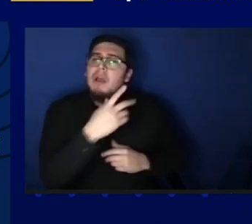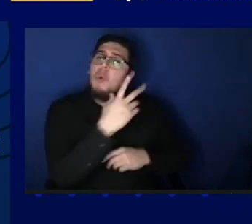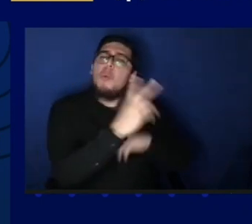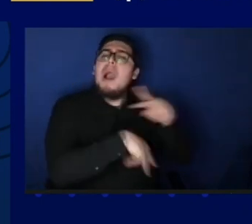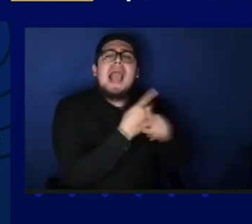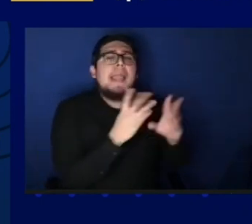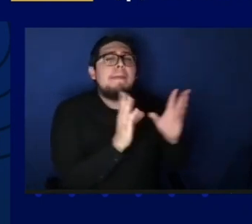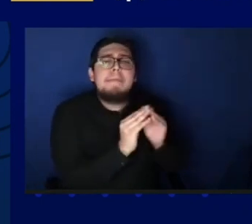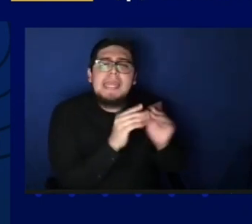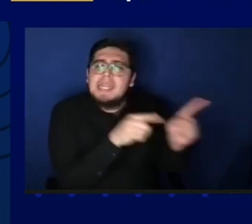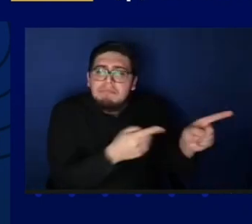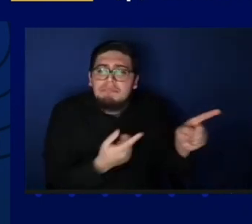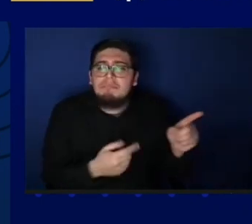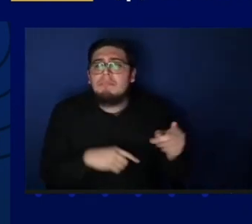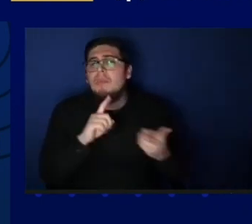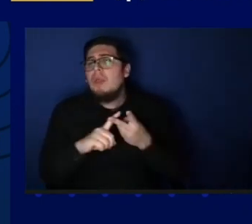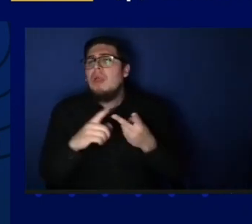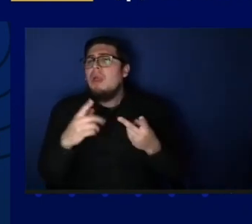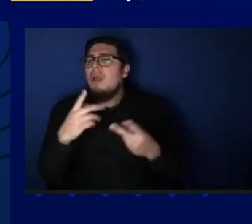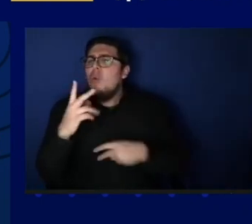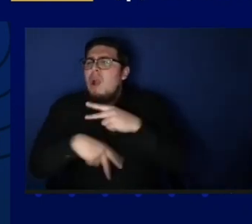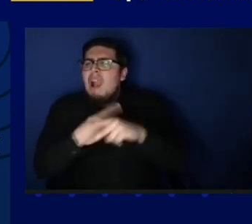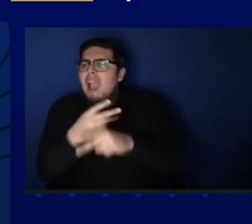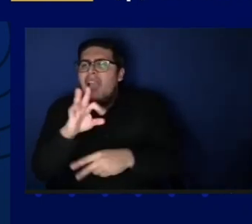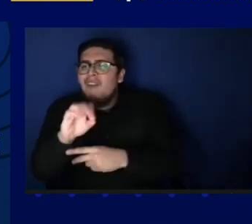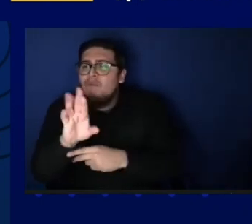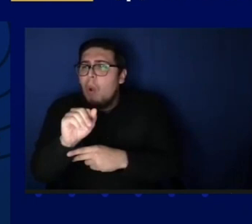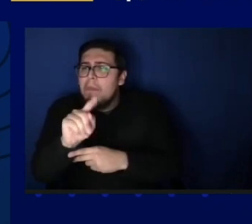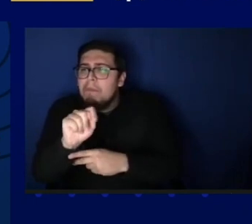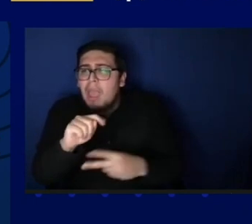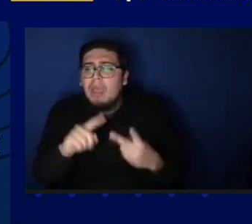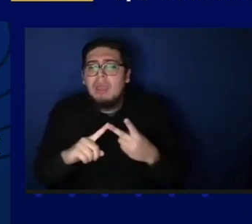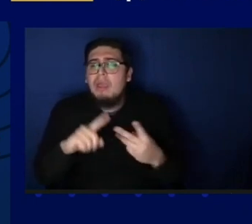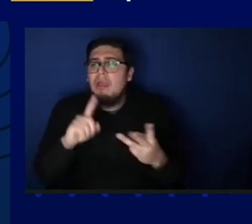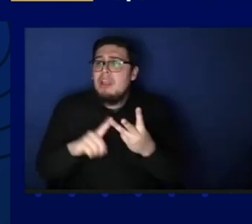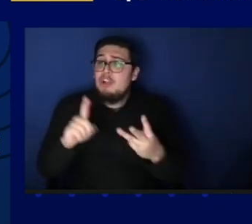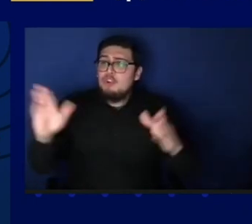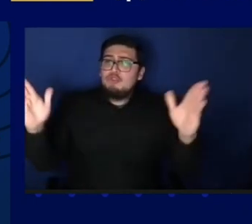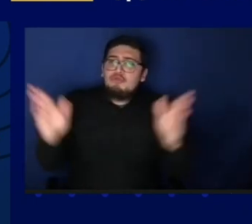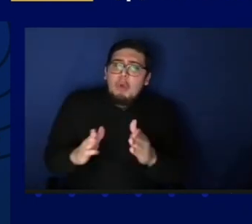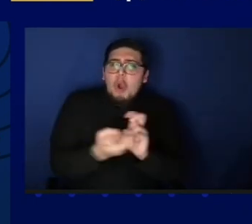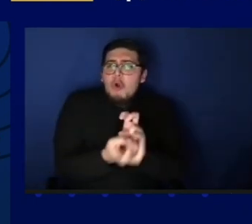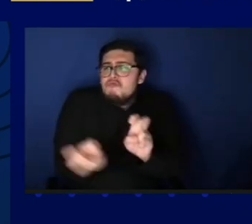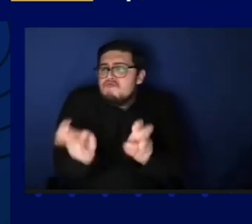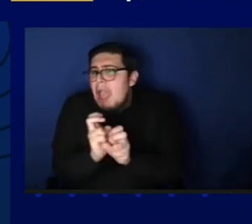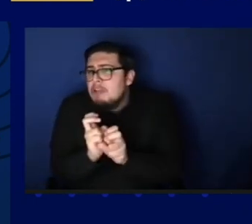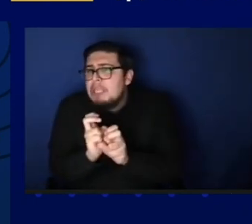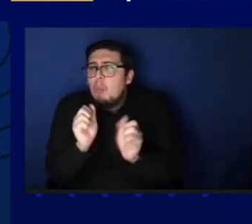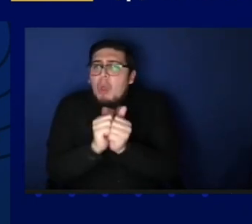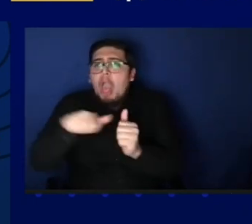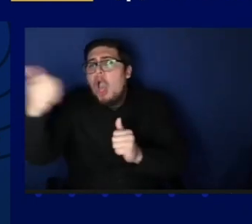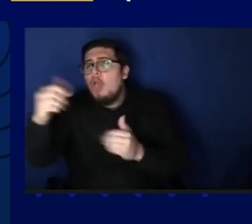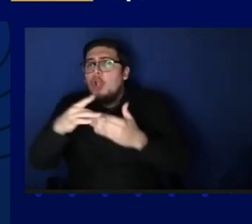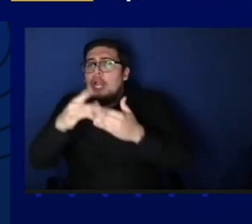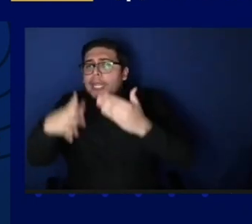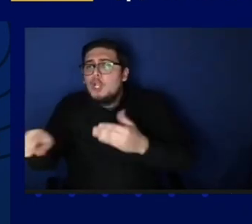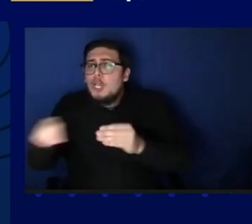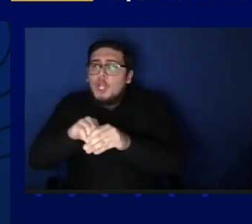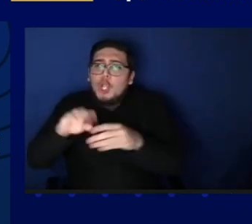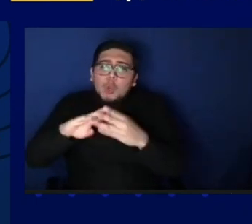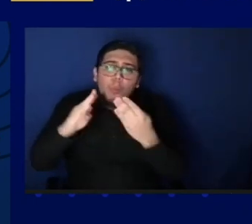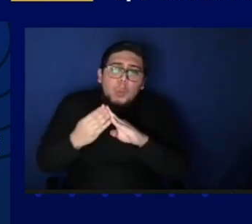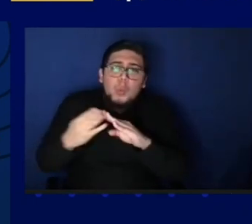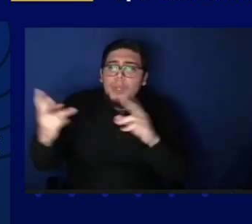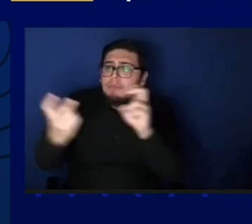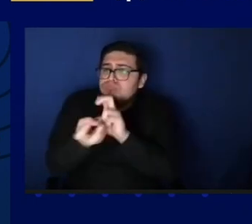I expect? Is it a small round table with other leaders in the community, right? Or is it going to be an intimate meeting with